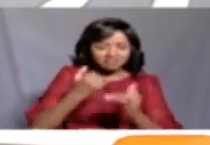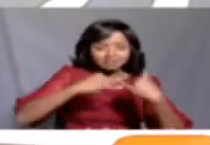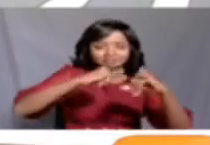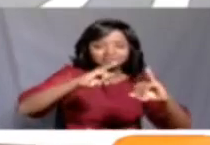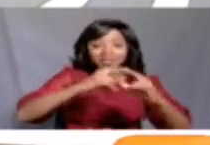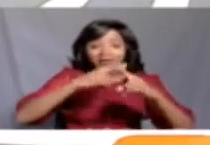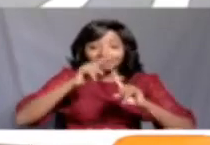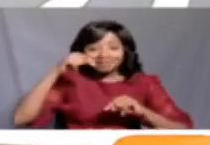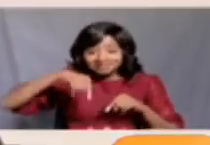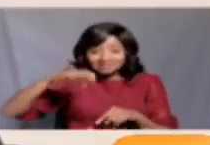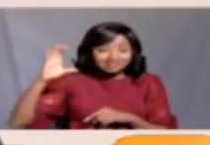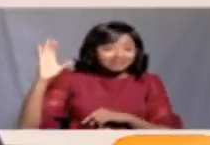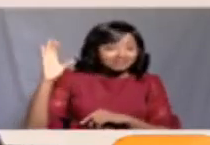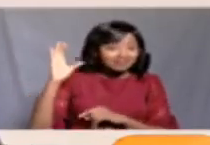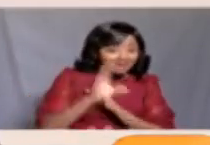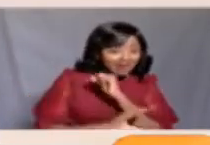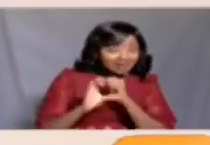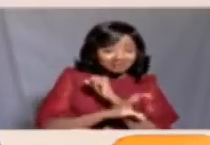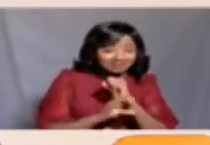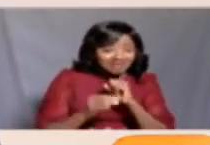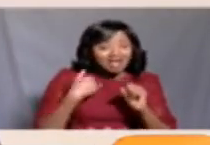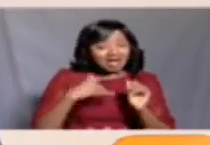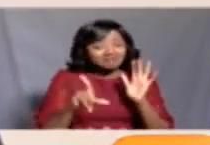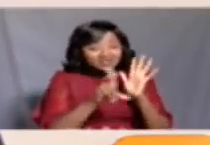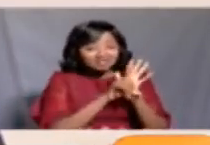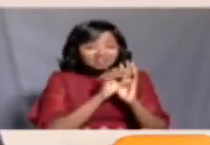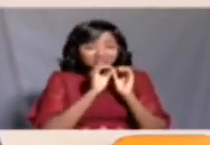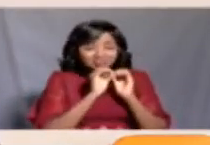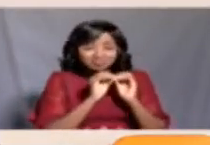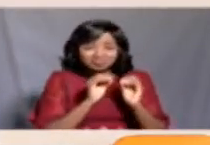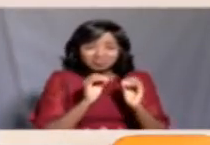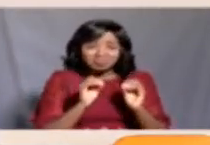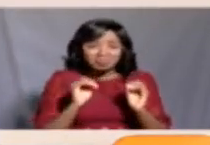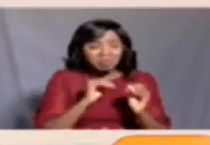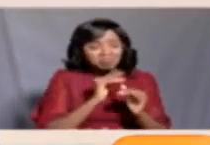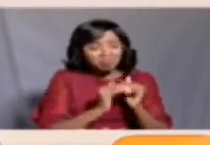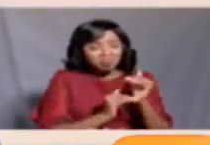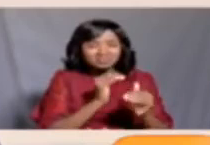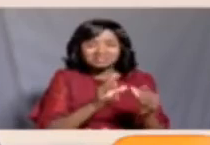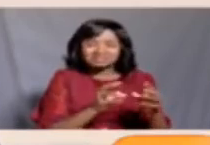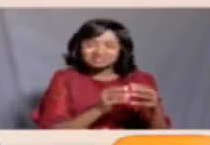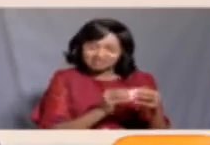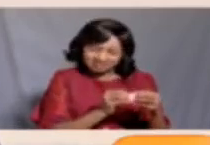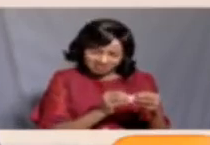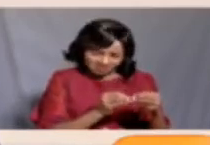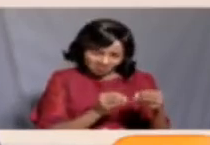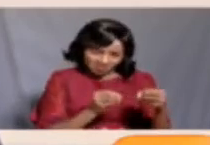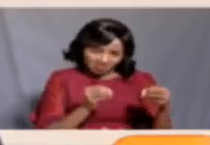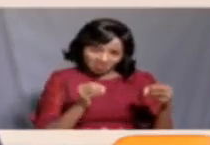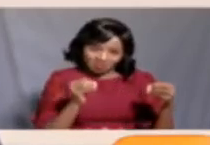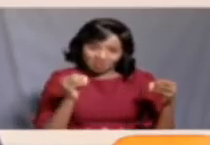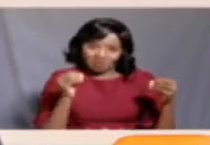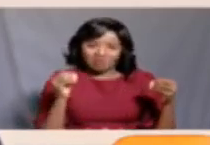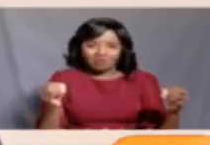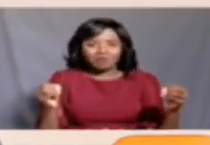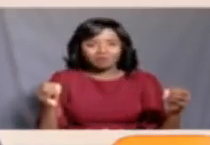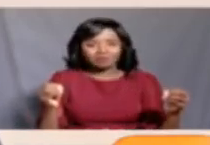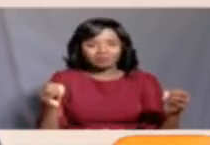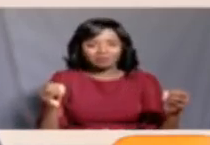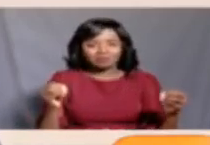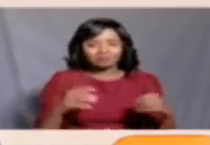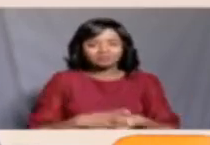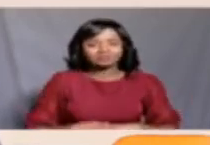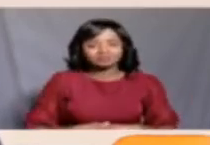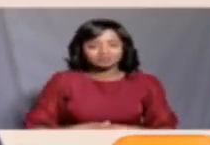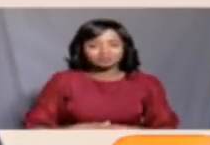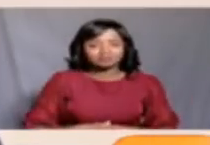been without that legislation. We'll also need some time to really, you know, for us to acquiesce to what is in that bill. So I think that it has